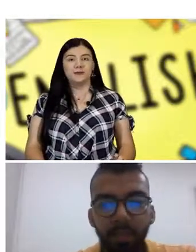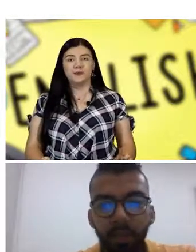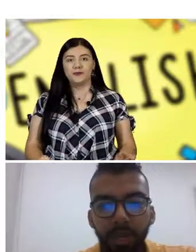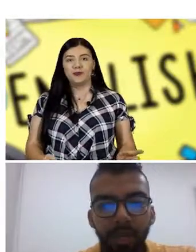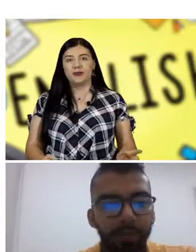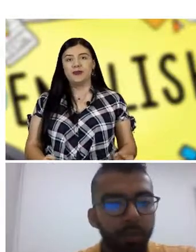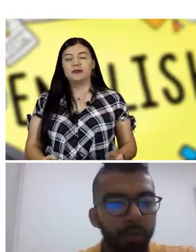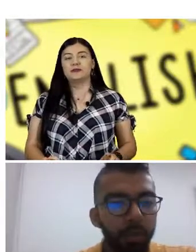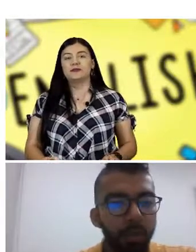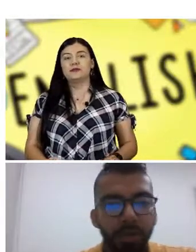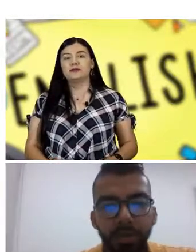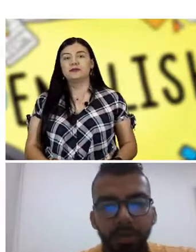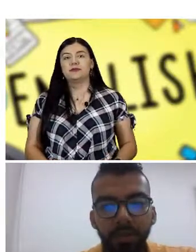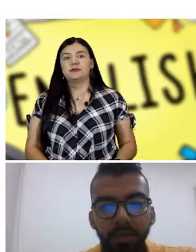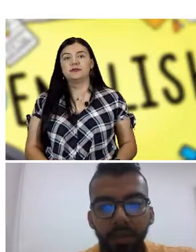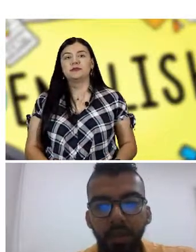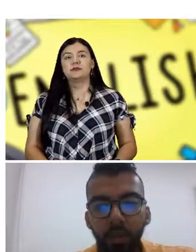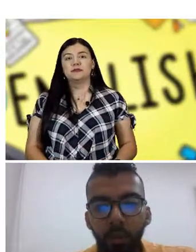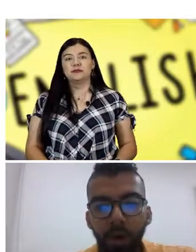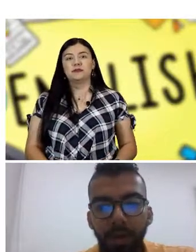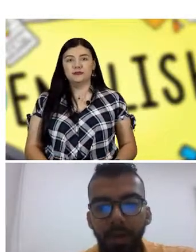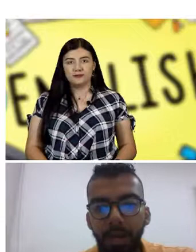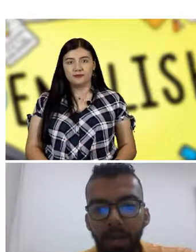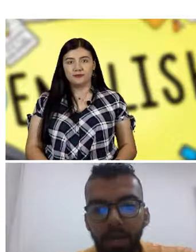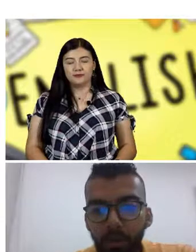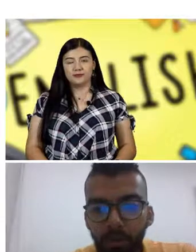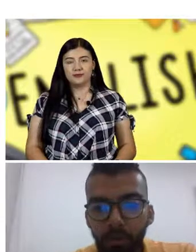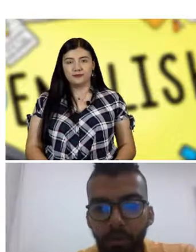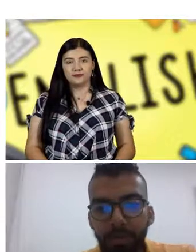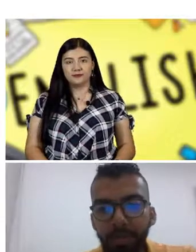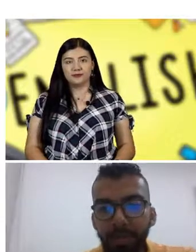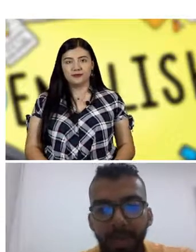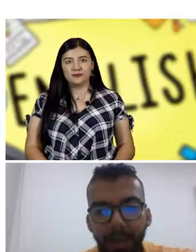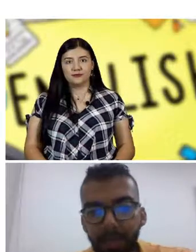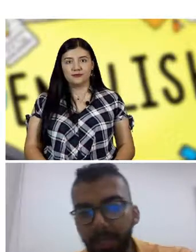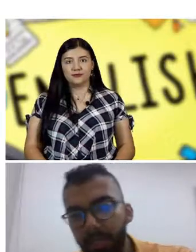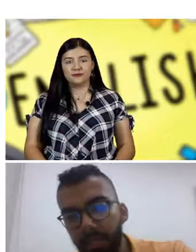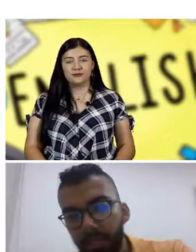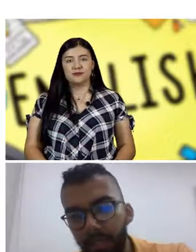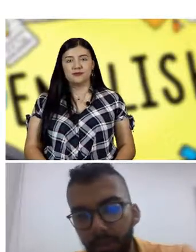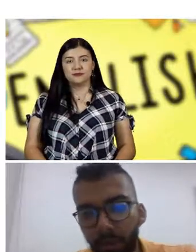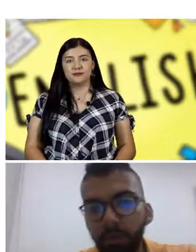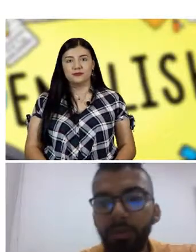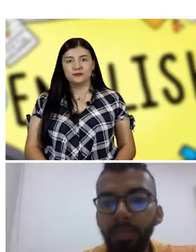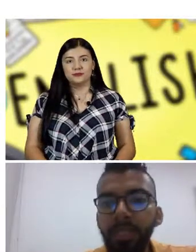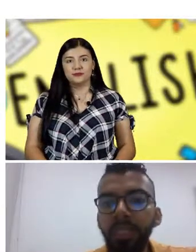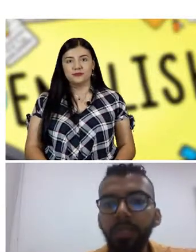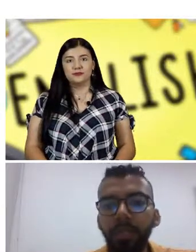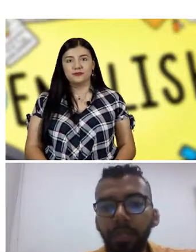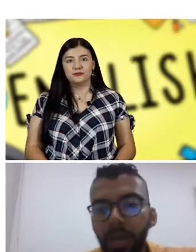maybe? Yes, we have two more questions. One was written by Emily.